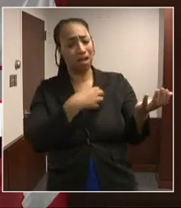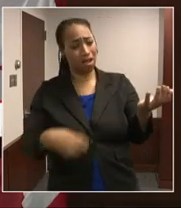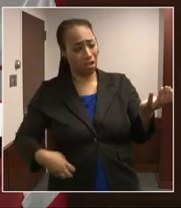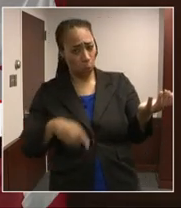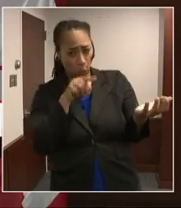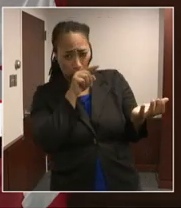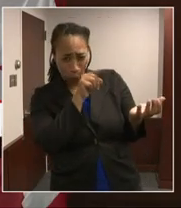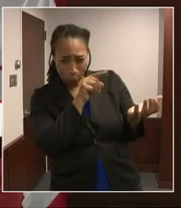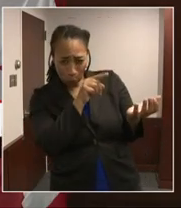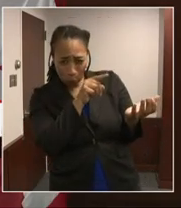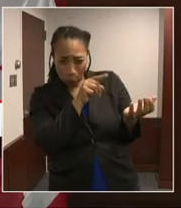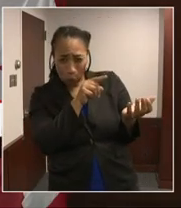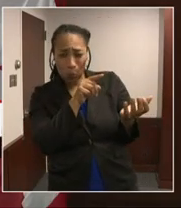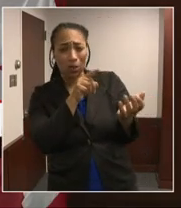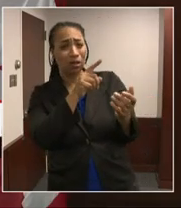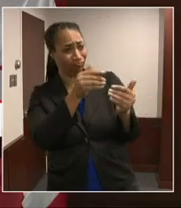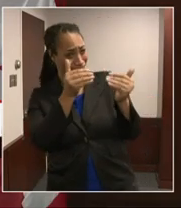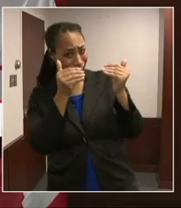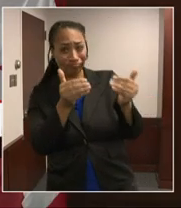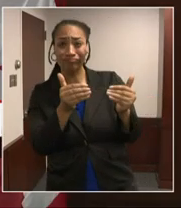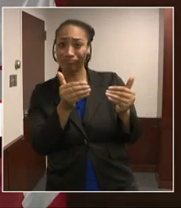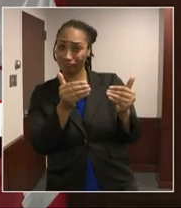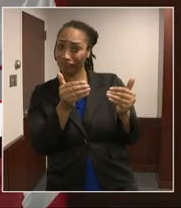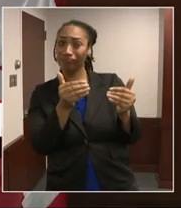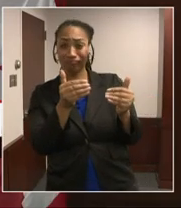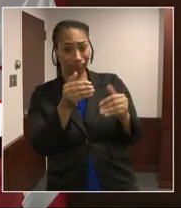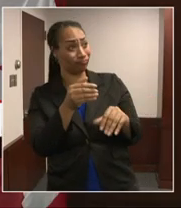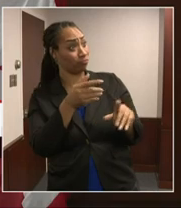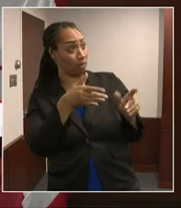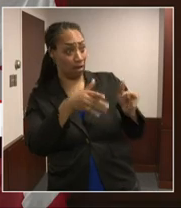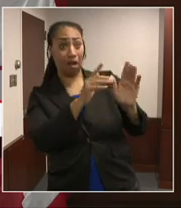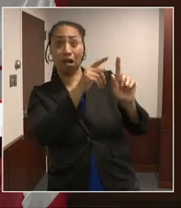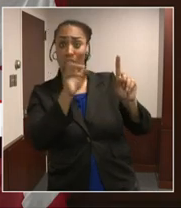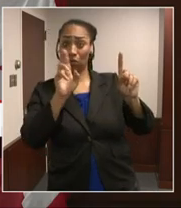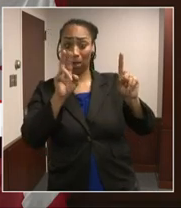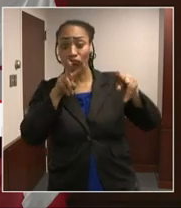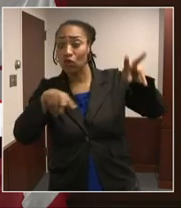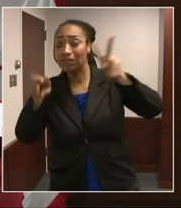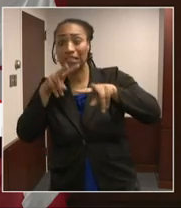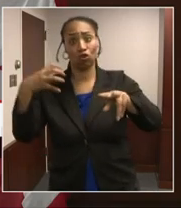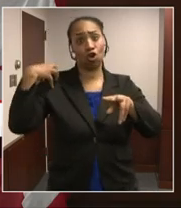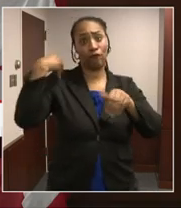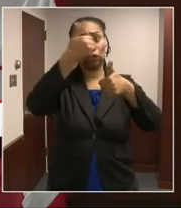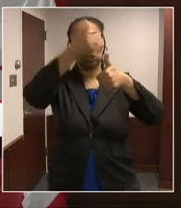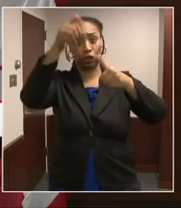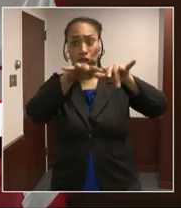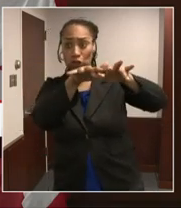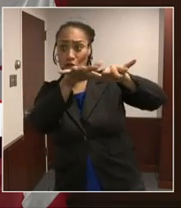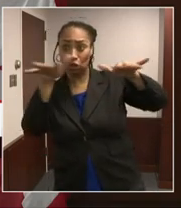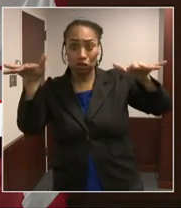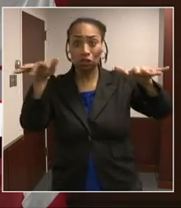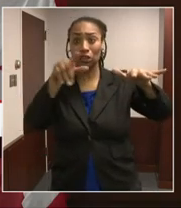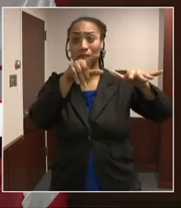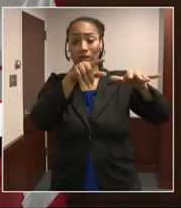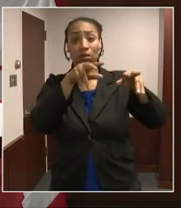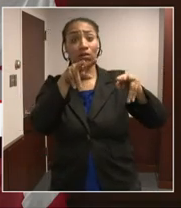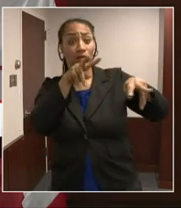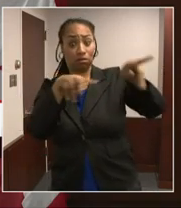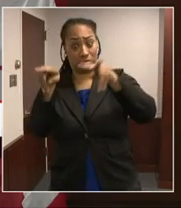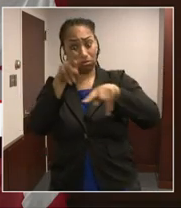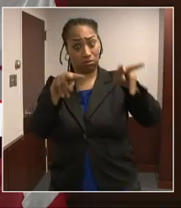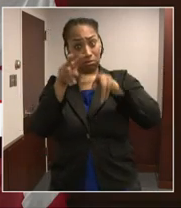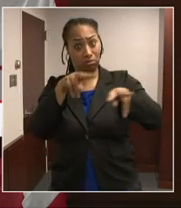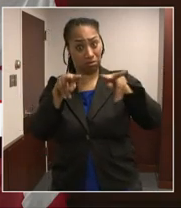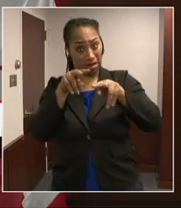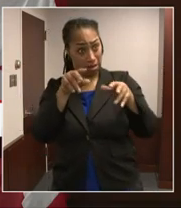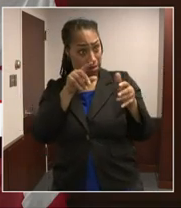Committee, James Comer. Mm-hmm. Has he given you any assurances over the past year or so that repealing home rule is